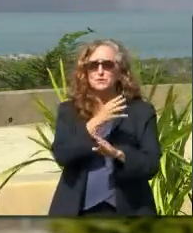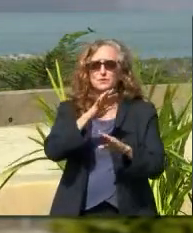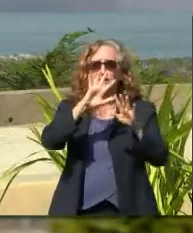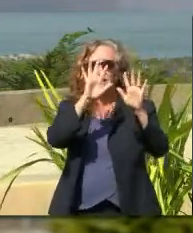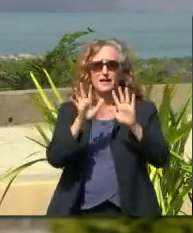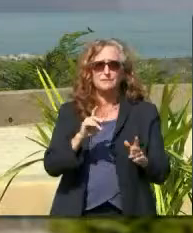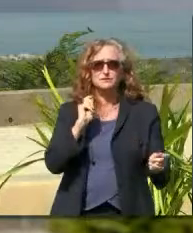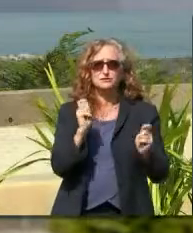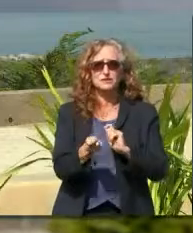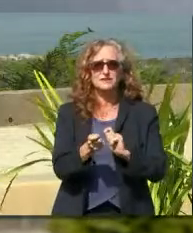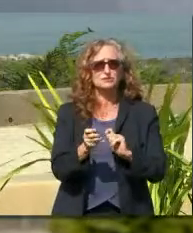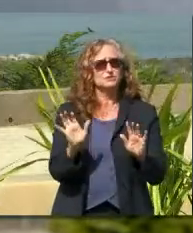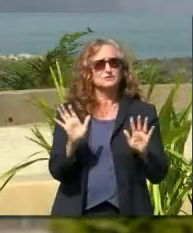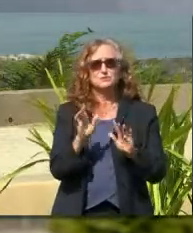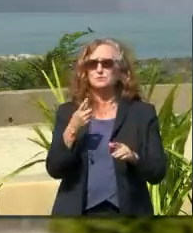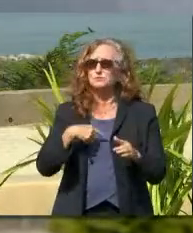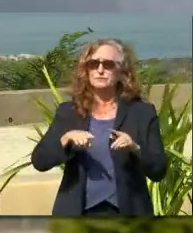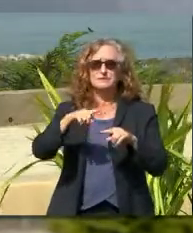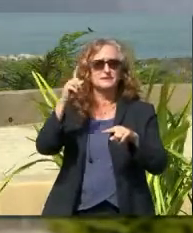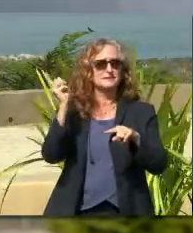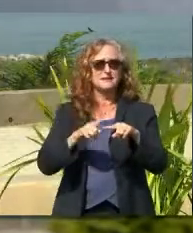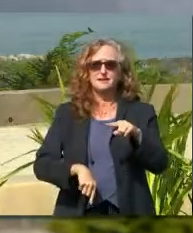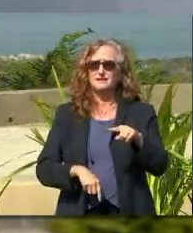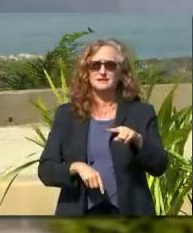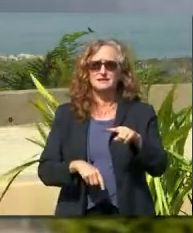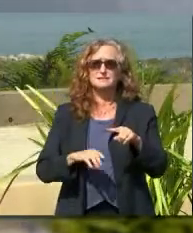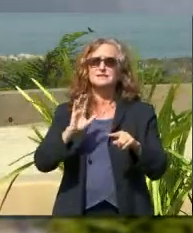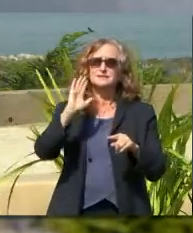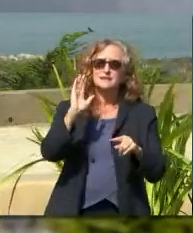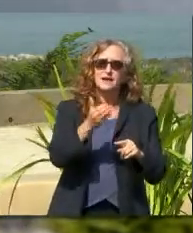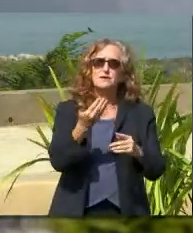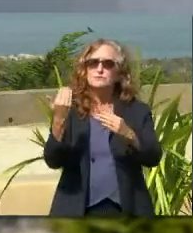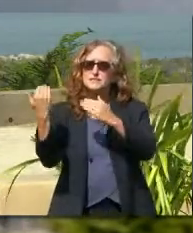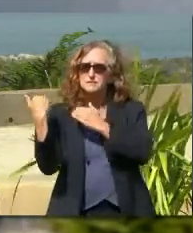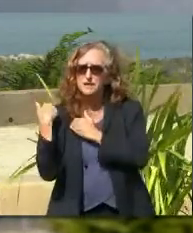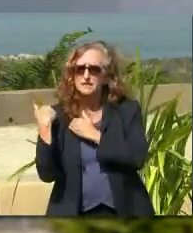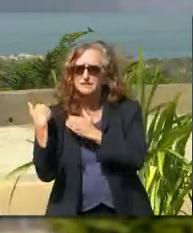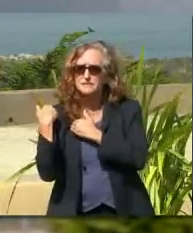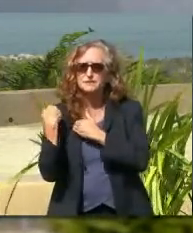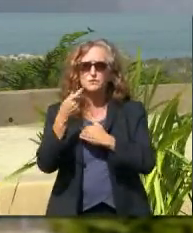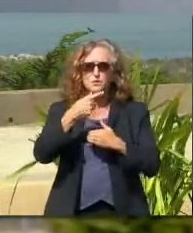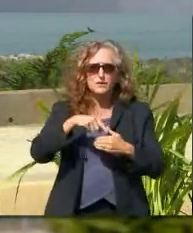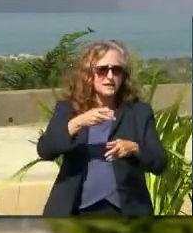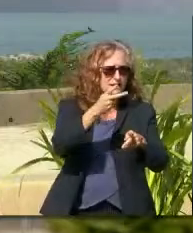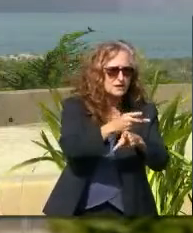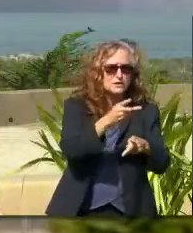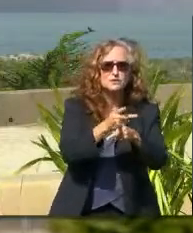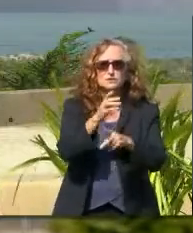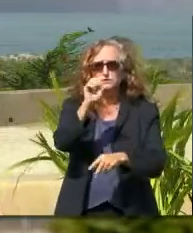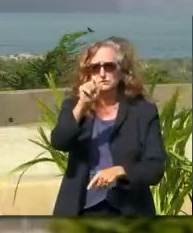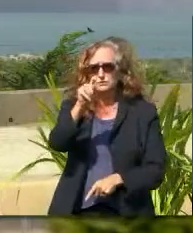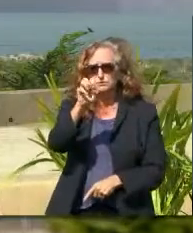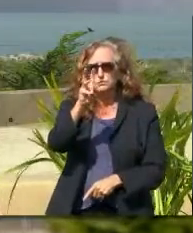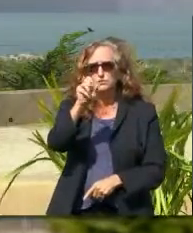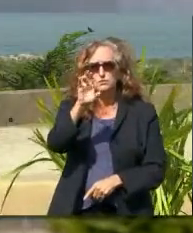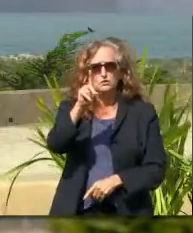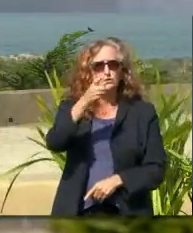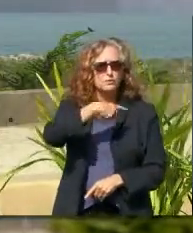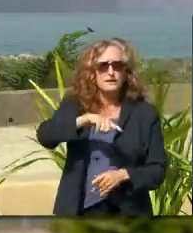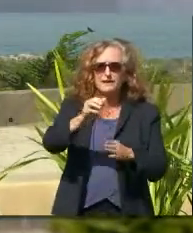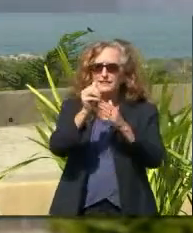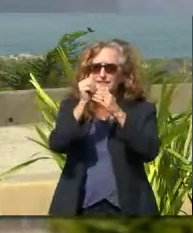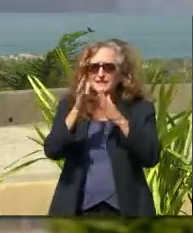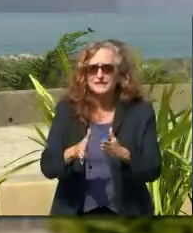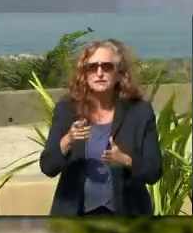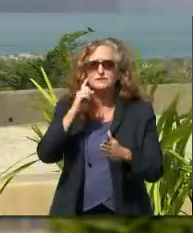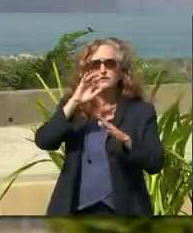planet worse off than it was. It is our responsibilities as stewards to not only be the leaders in